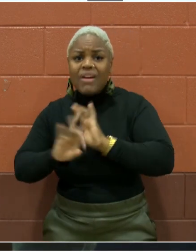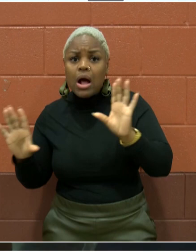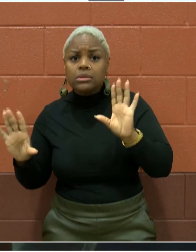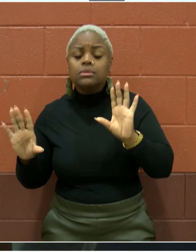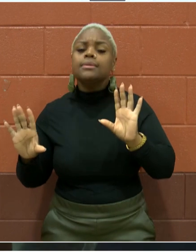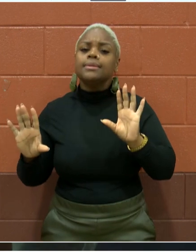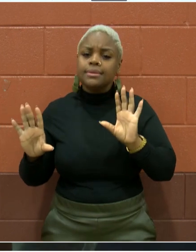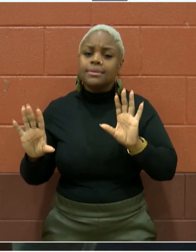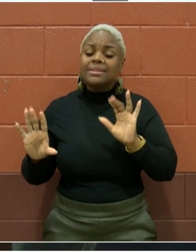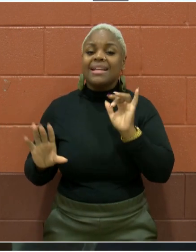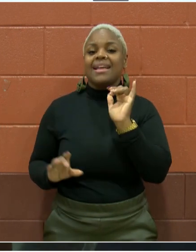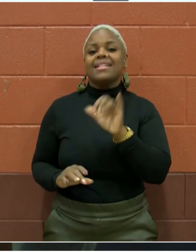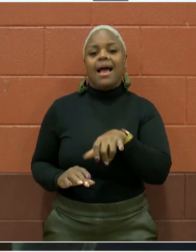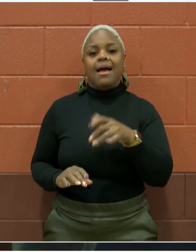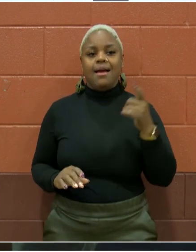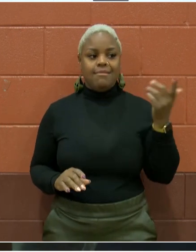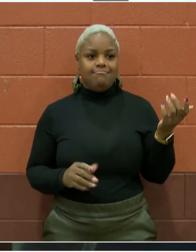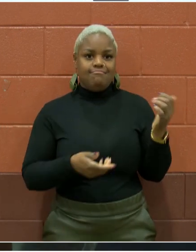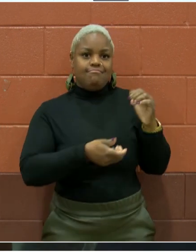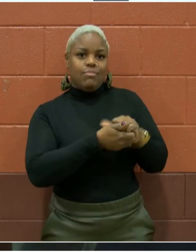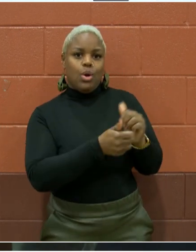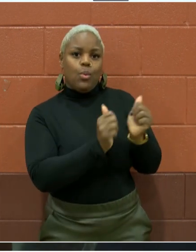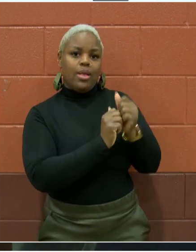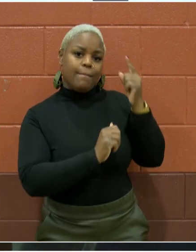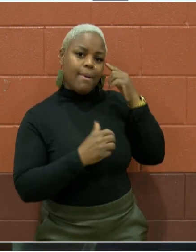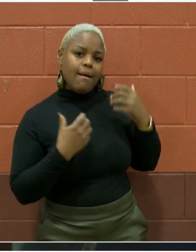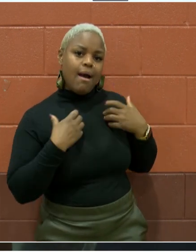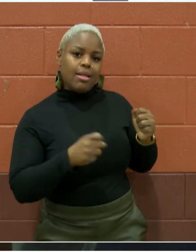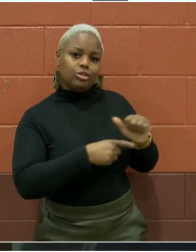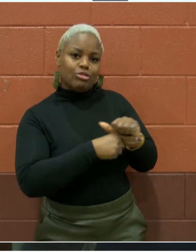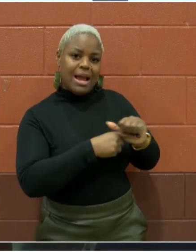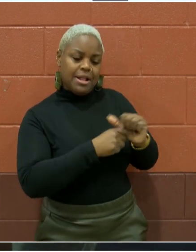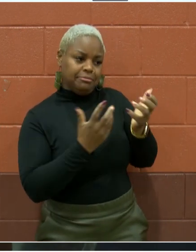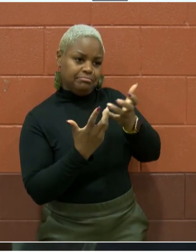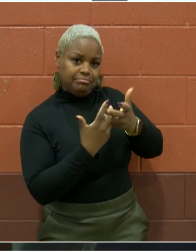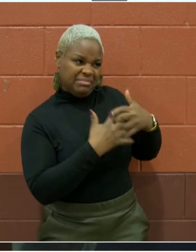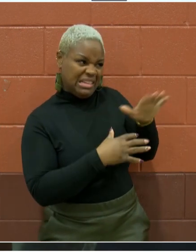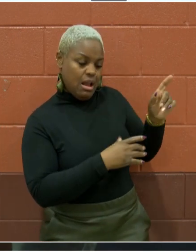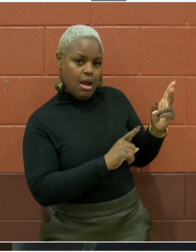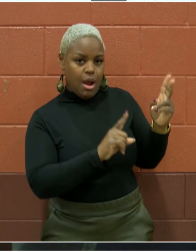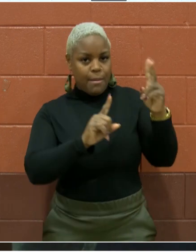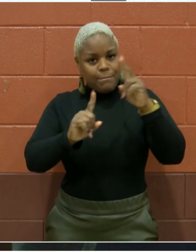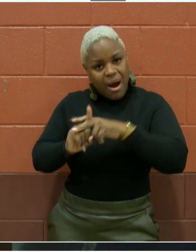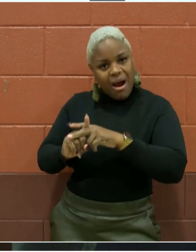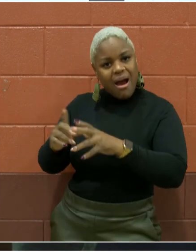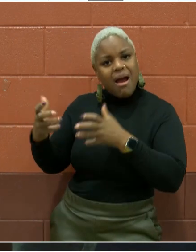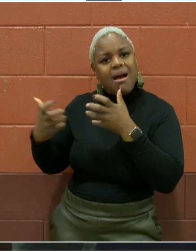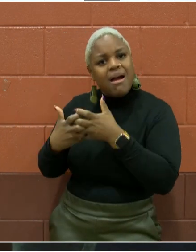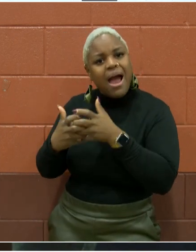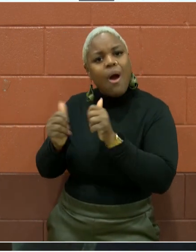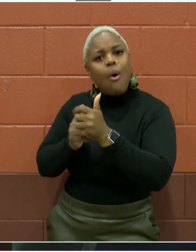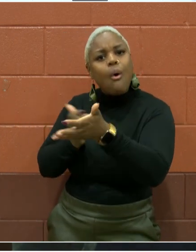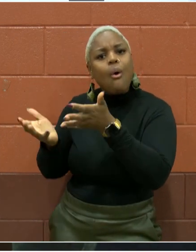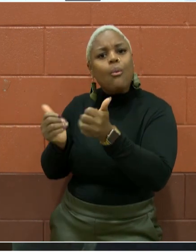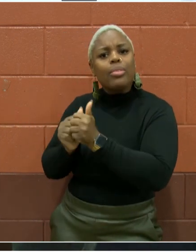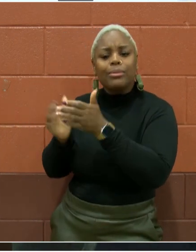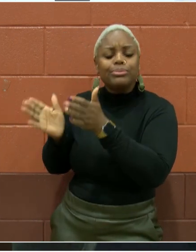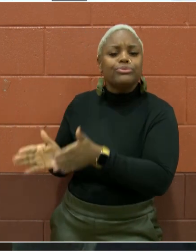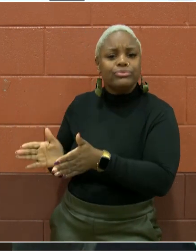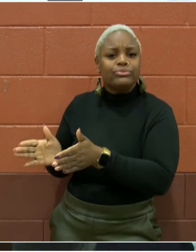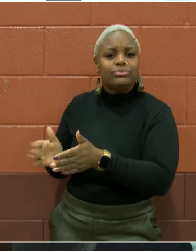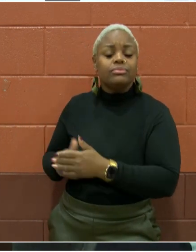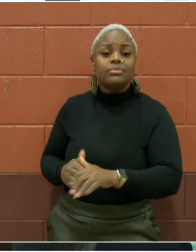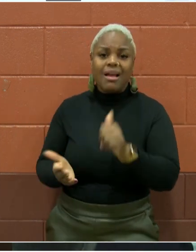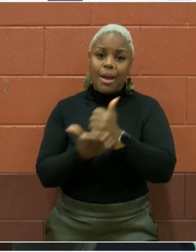our mental health first aid training and uses an integrated approach aligned to our existing use of force policy, helping officers